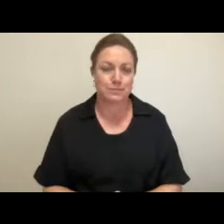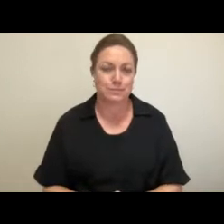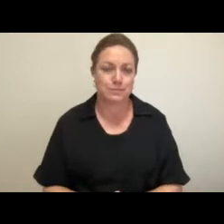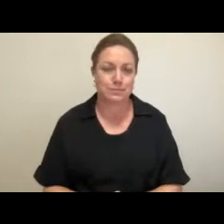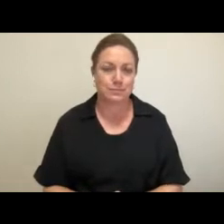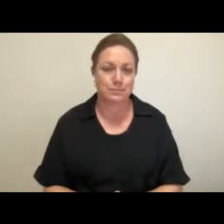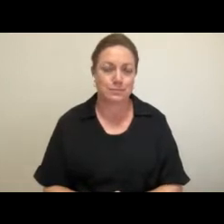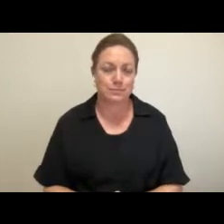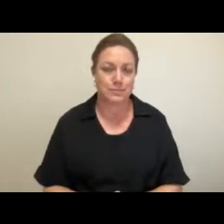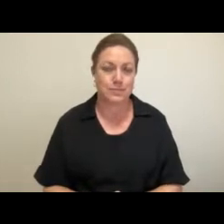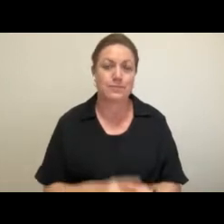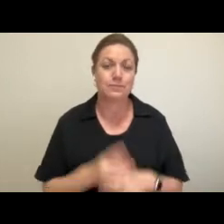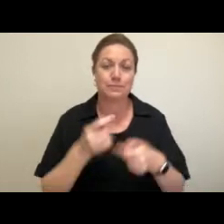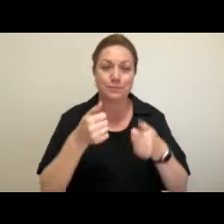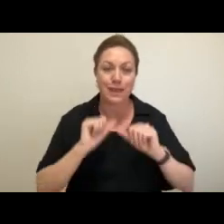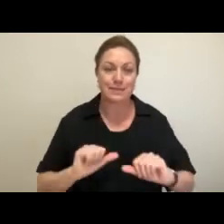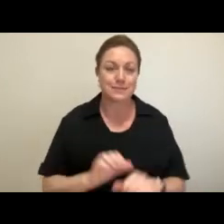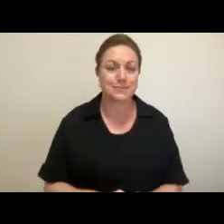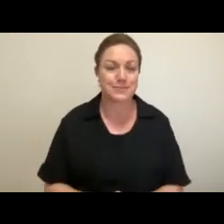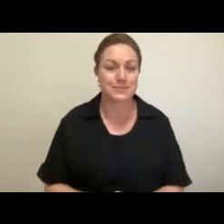Next slide, please.